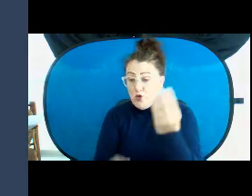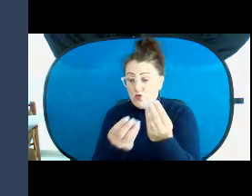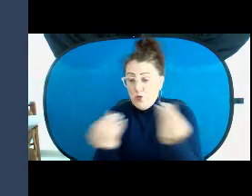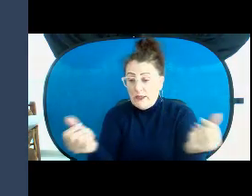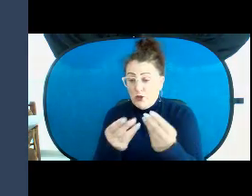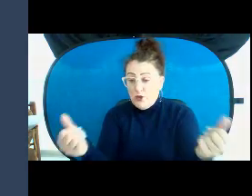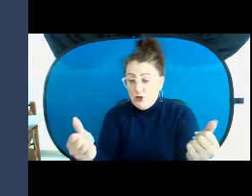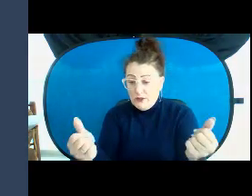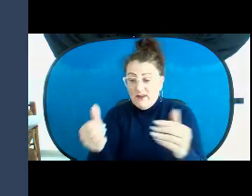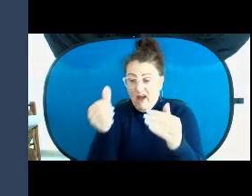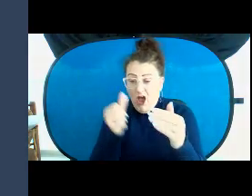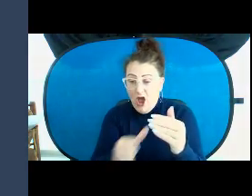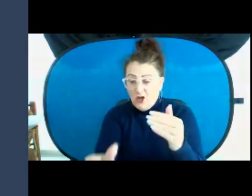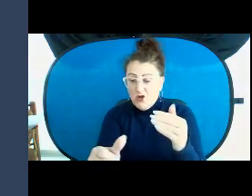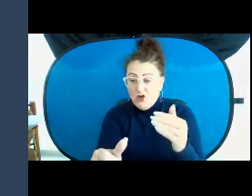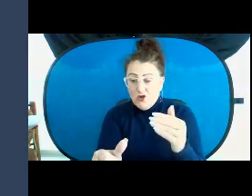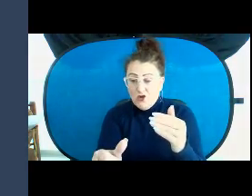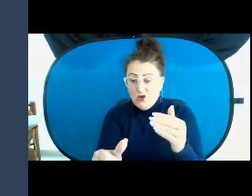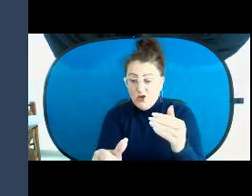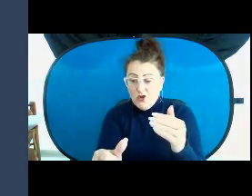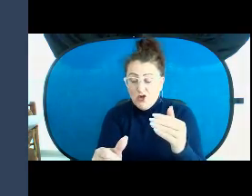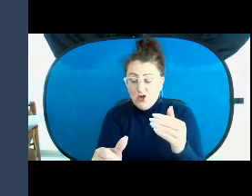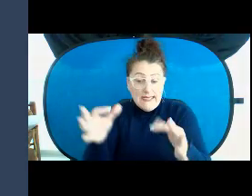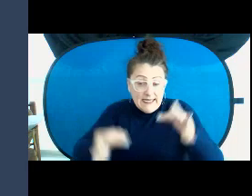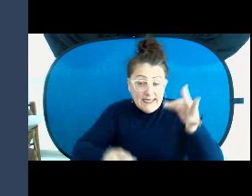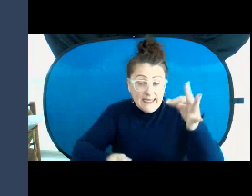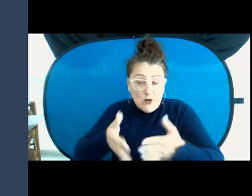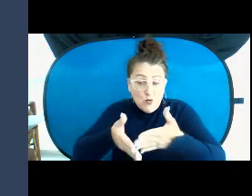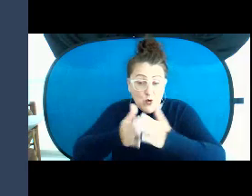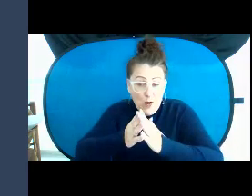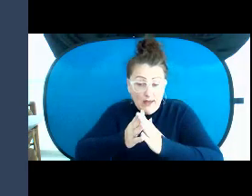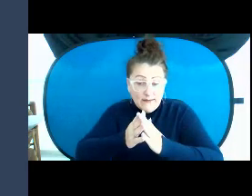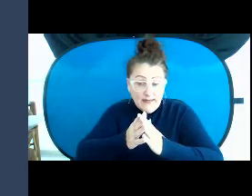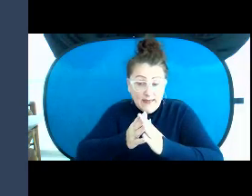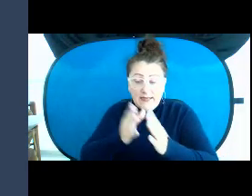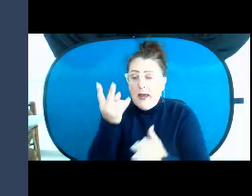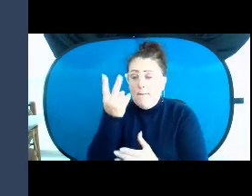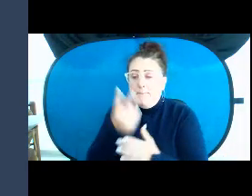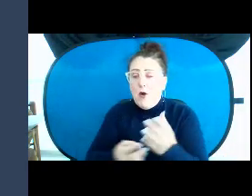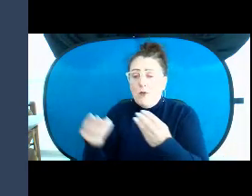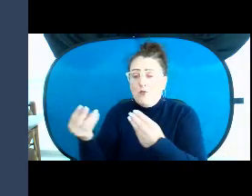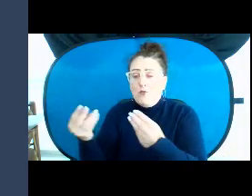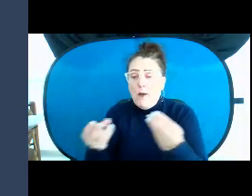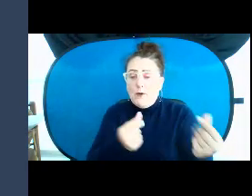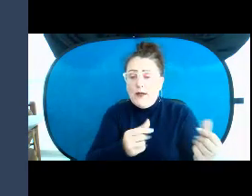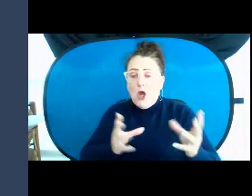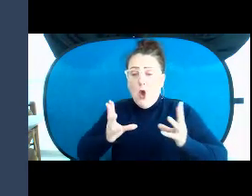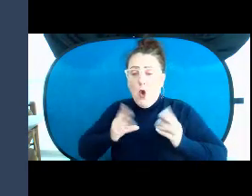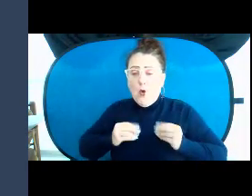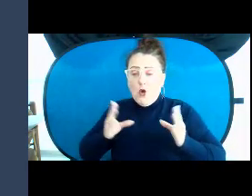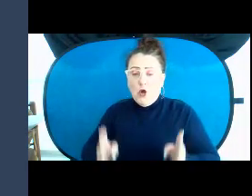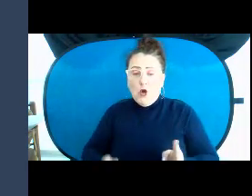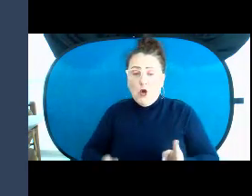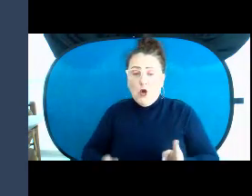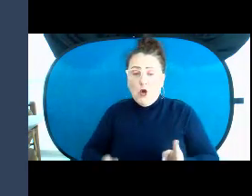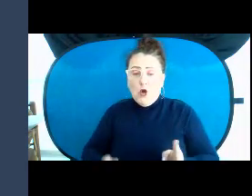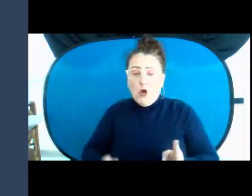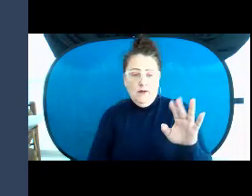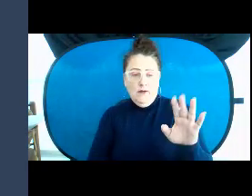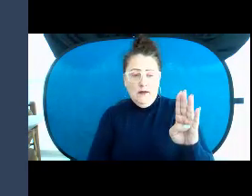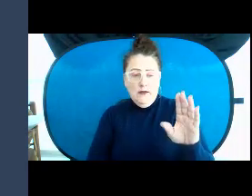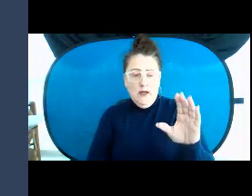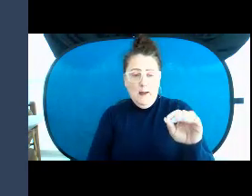item. The hearings were requested by legal counsel who is representing both property owners, Baum Wetlands and Los